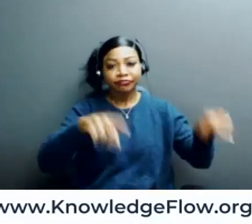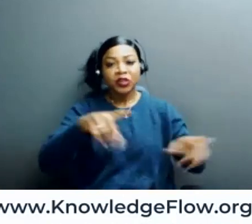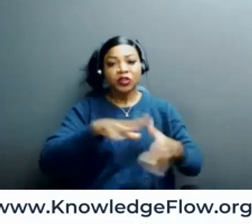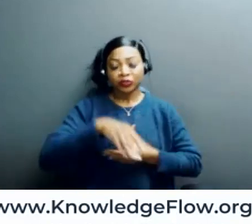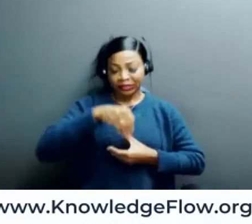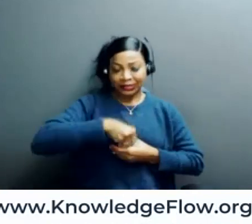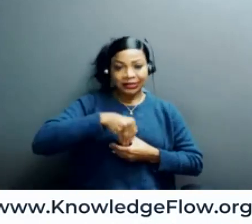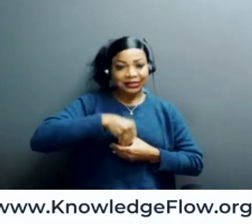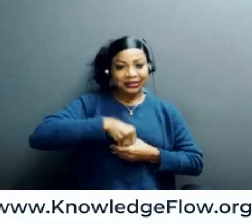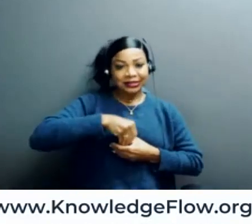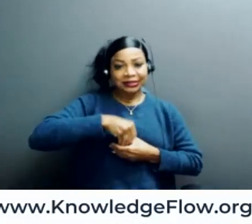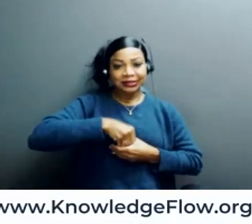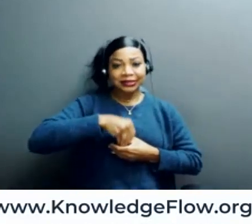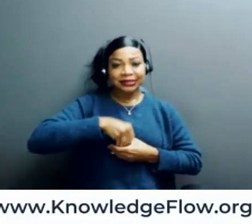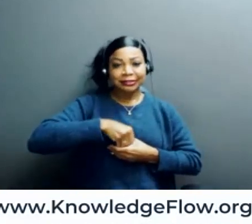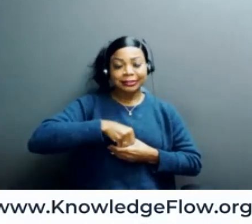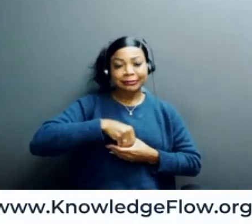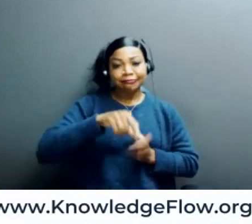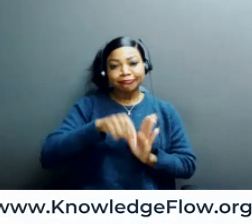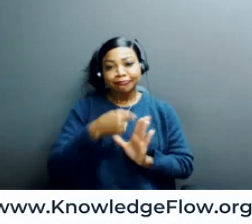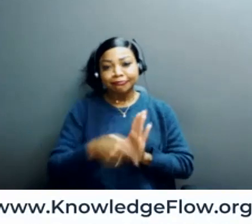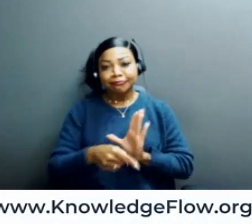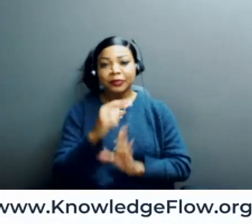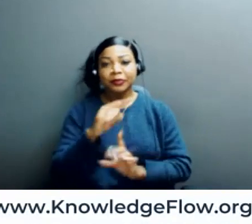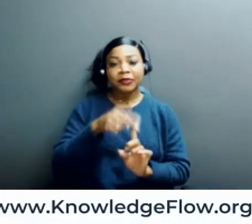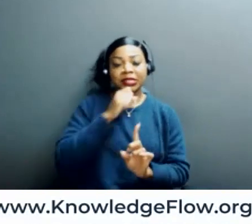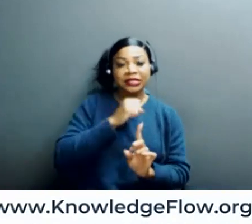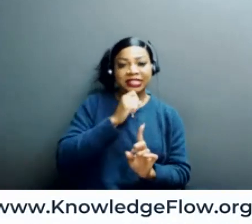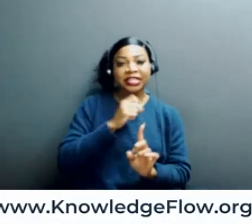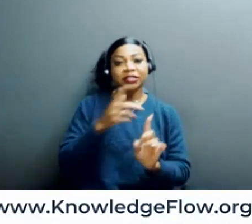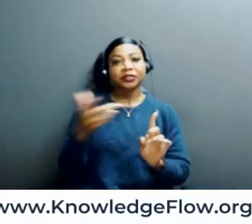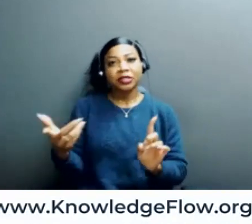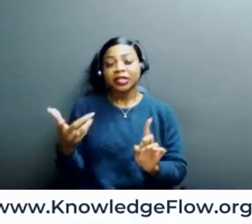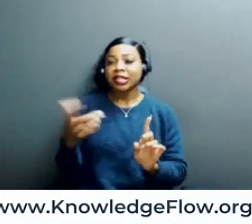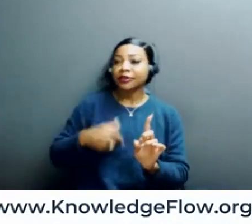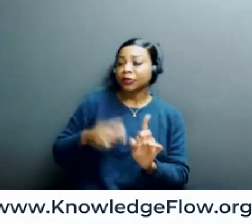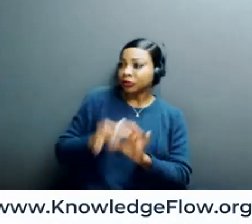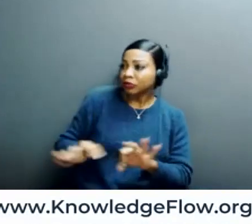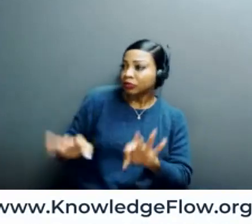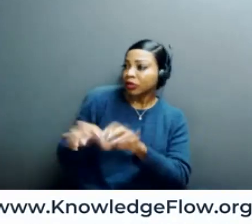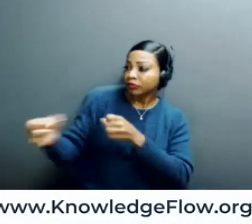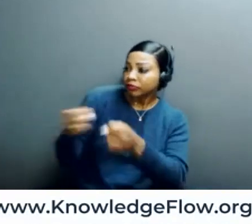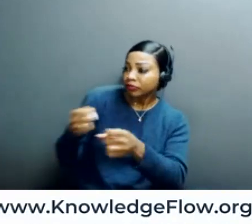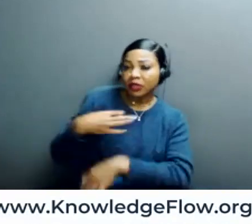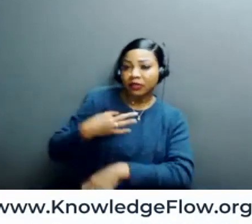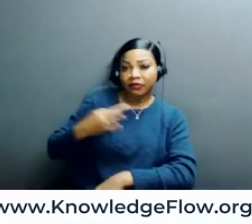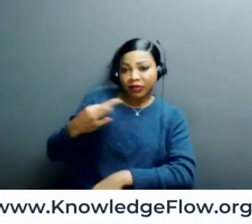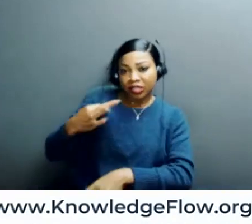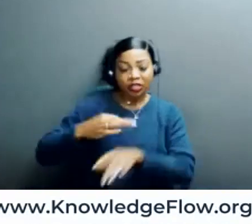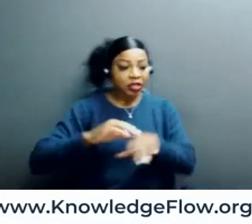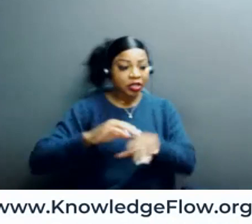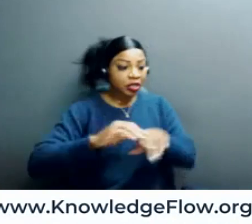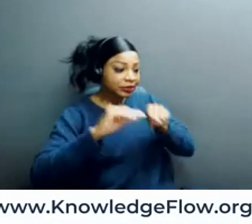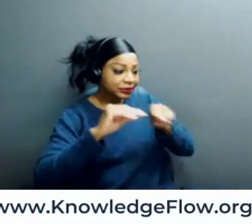ageism it was important to have volunteers that were encouraging it was important for the training to be delivered at a slow pace